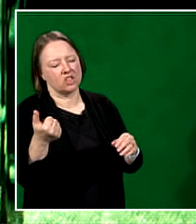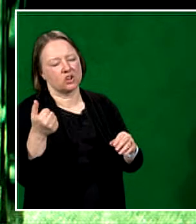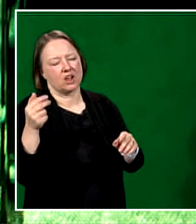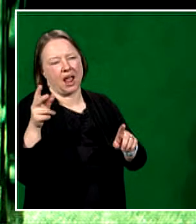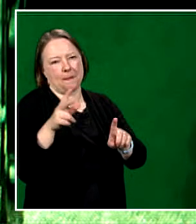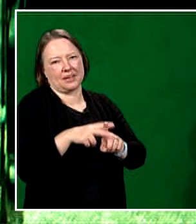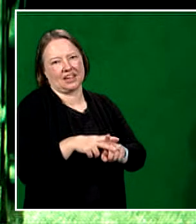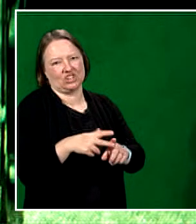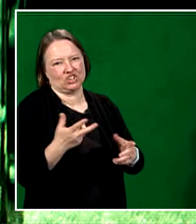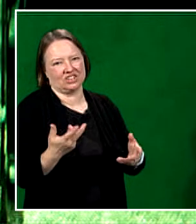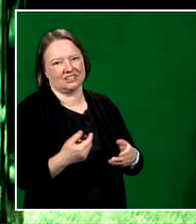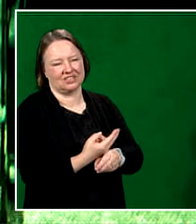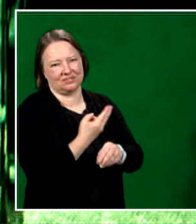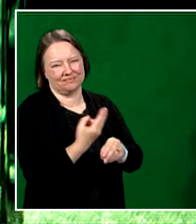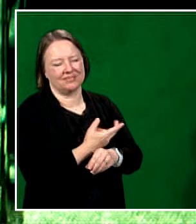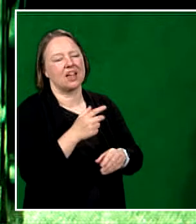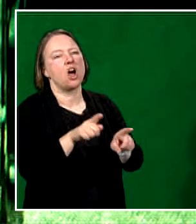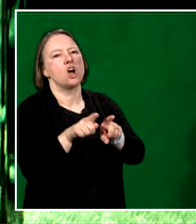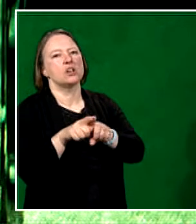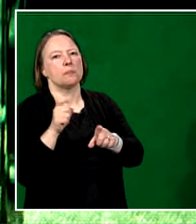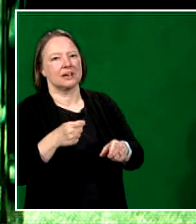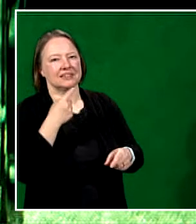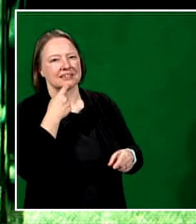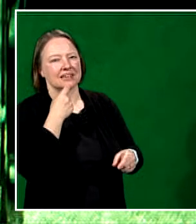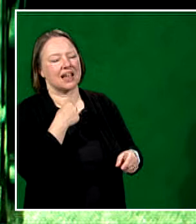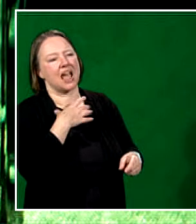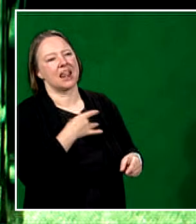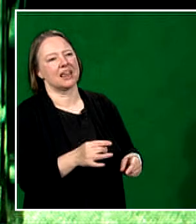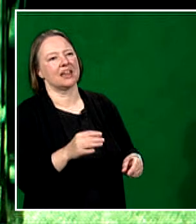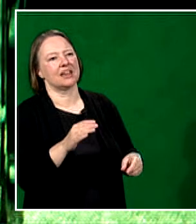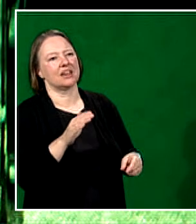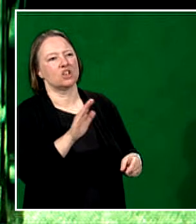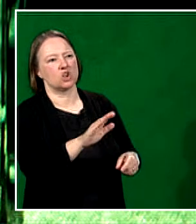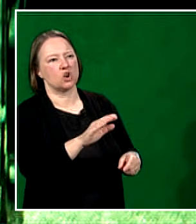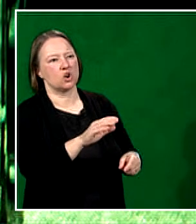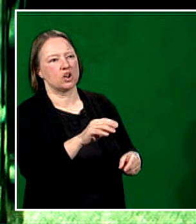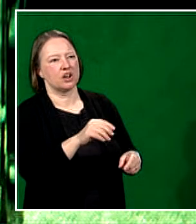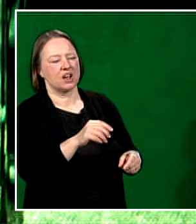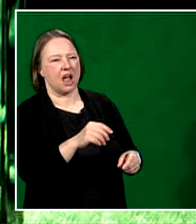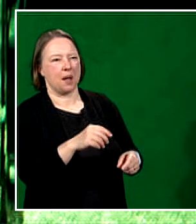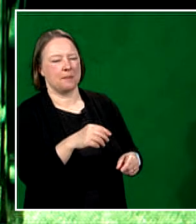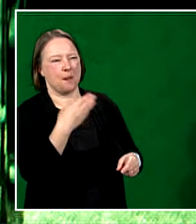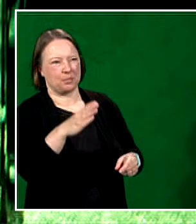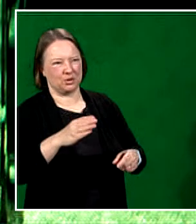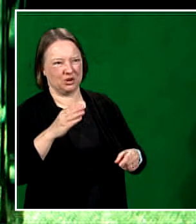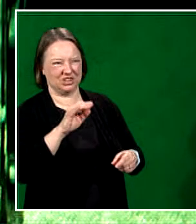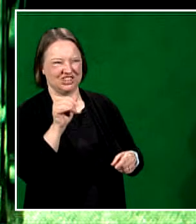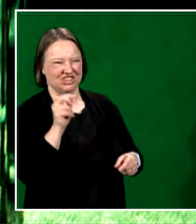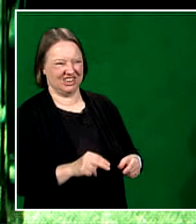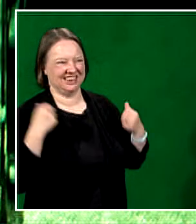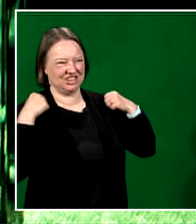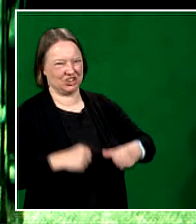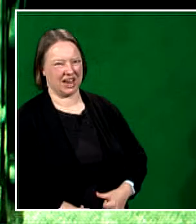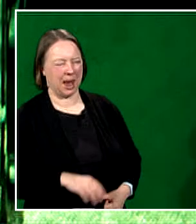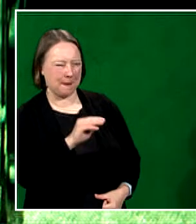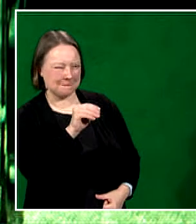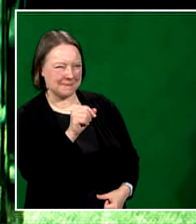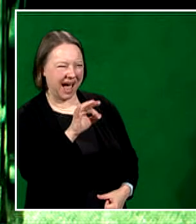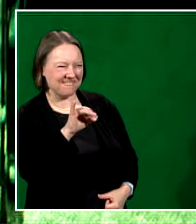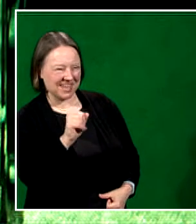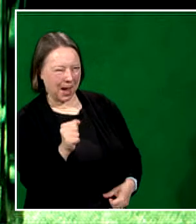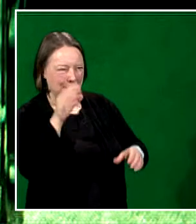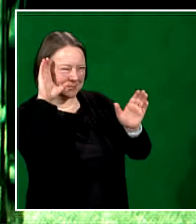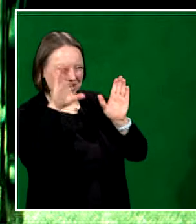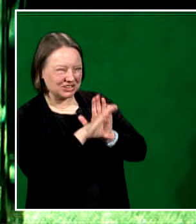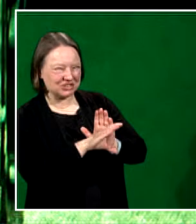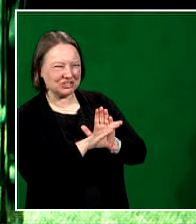applications. And also, I must comment, I like your jean jacket mafia sort of picture there, where you guys all